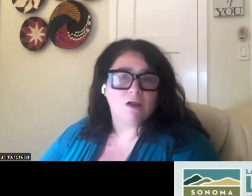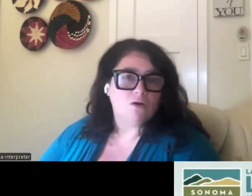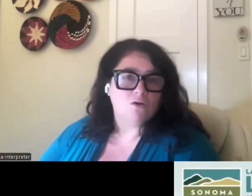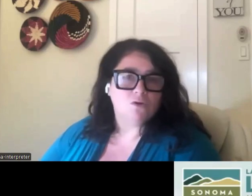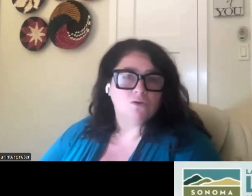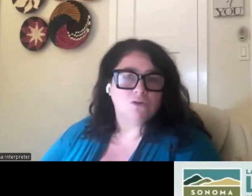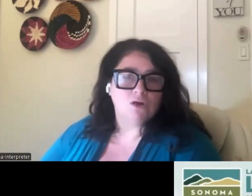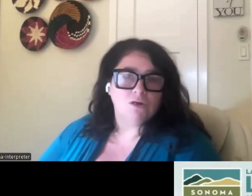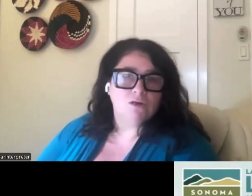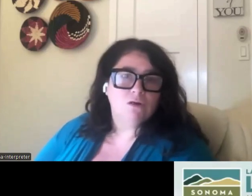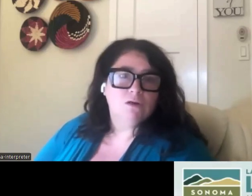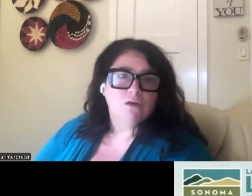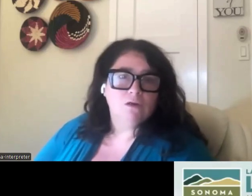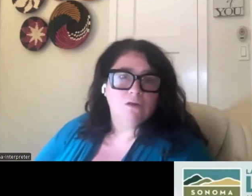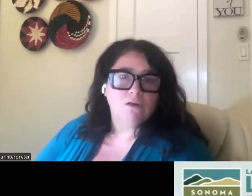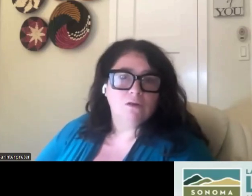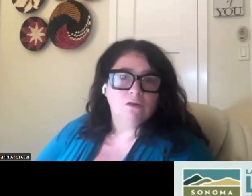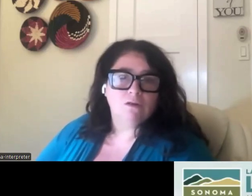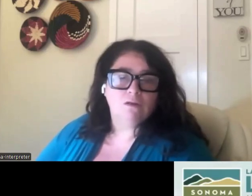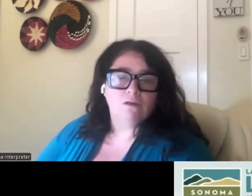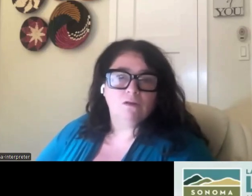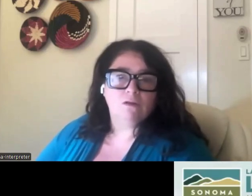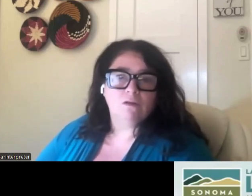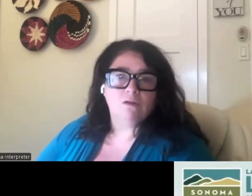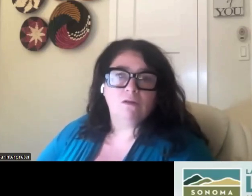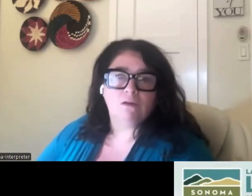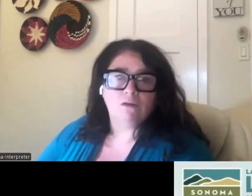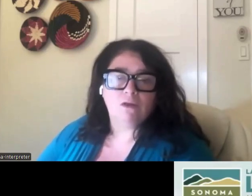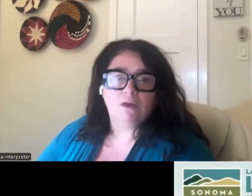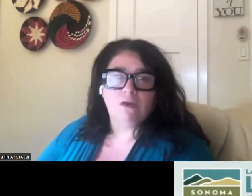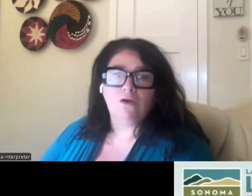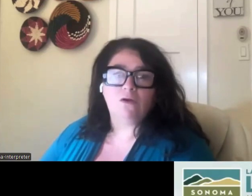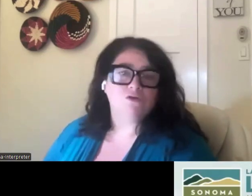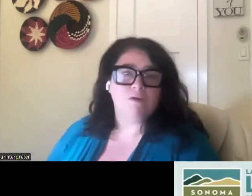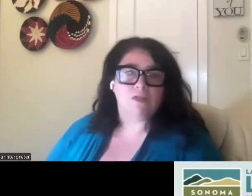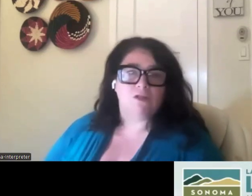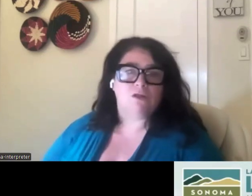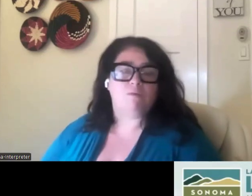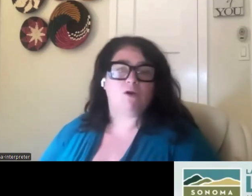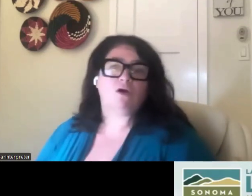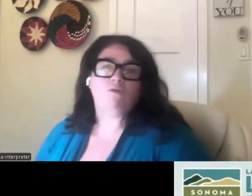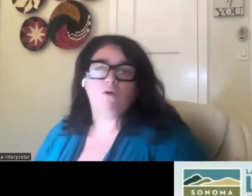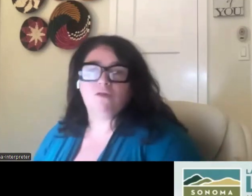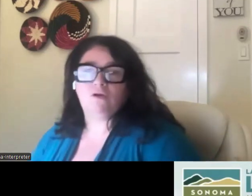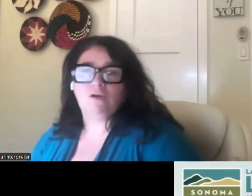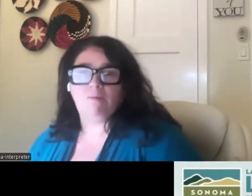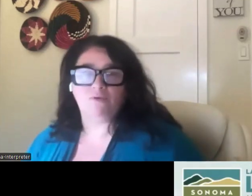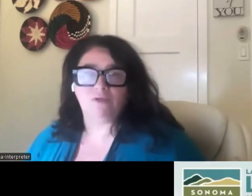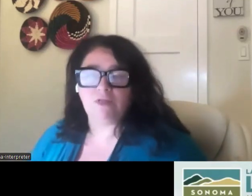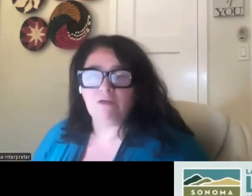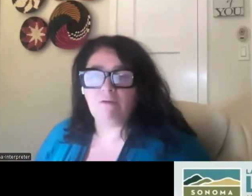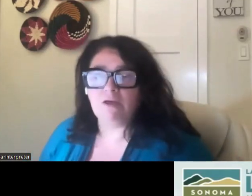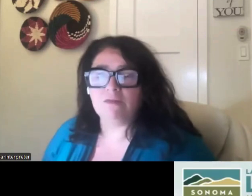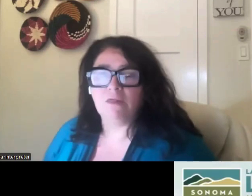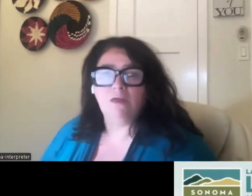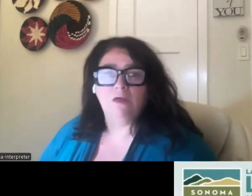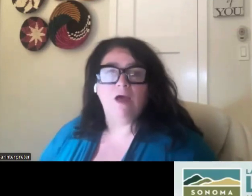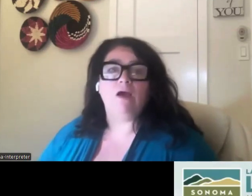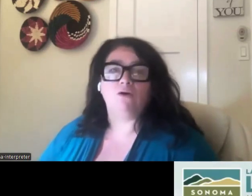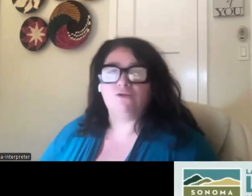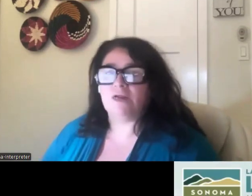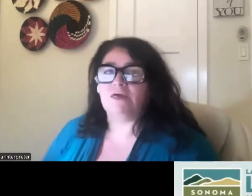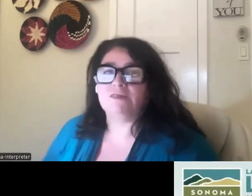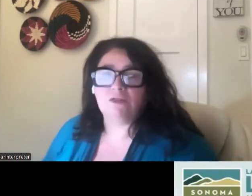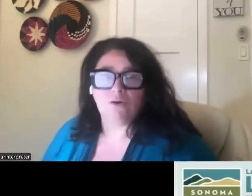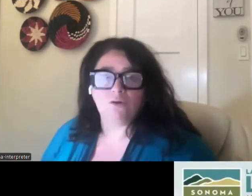mixed results, frankly. There were some really positive stories and then some other places where there were some structures and subdivisions rebuilt exactly as